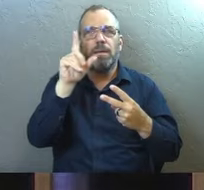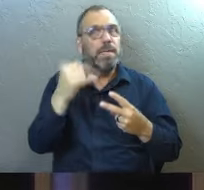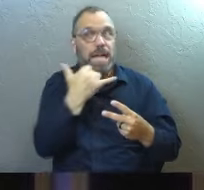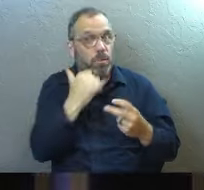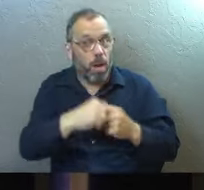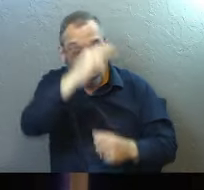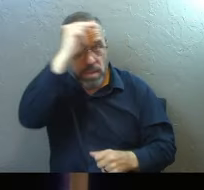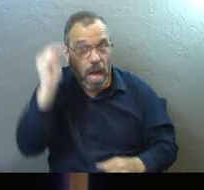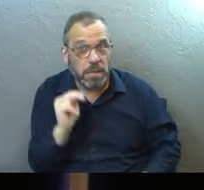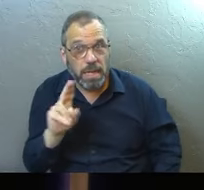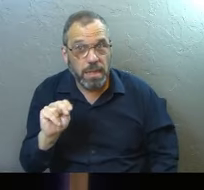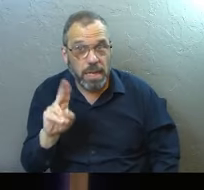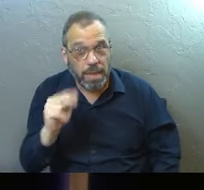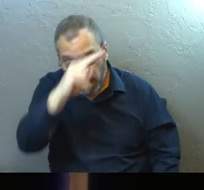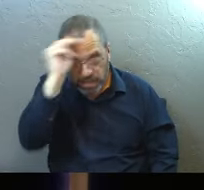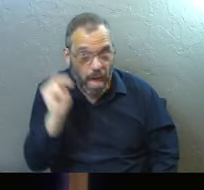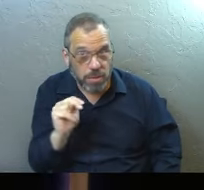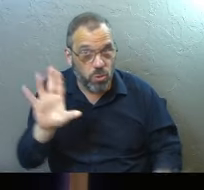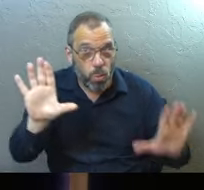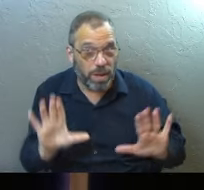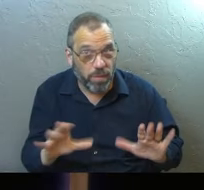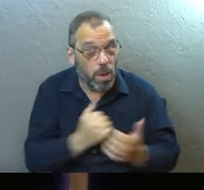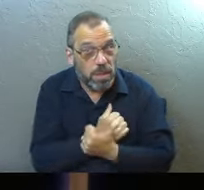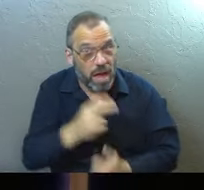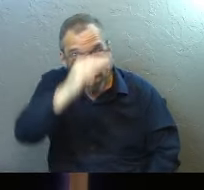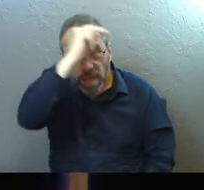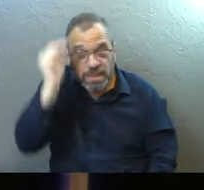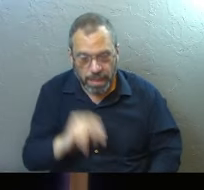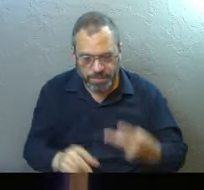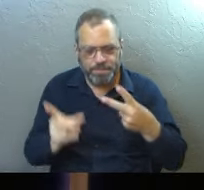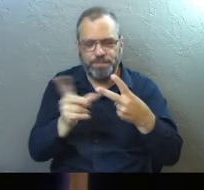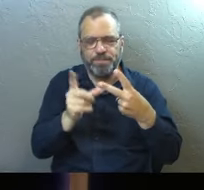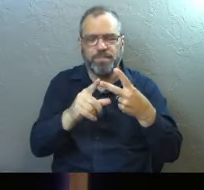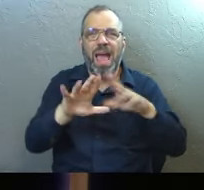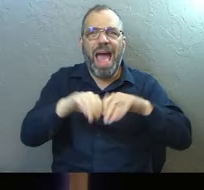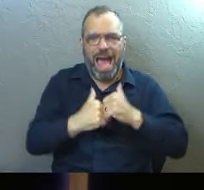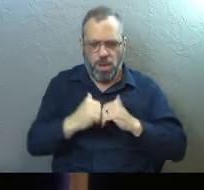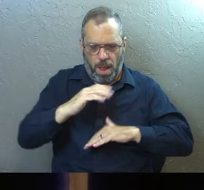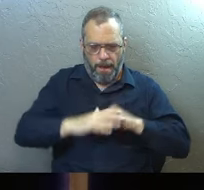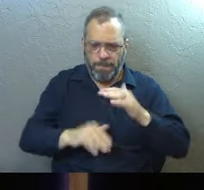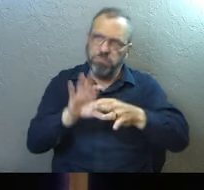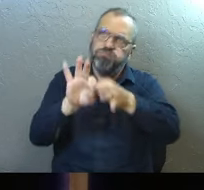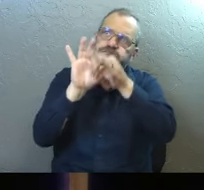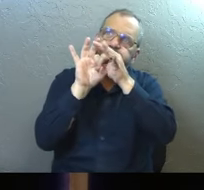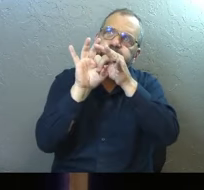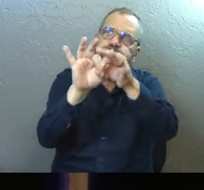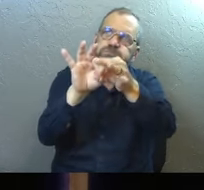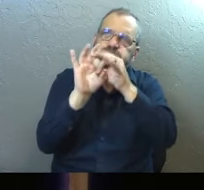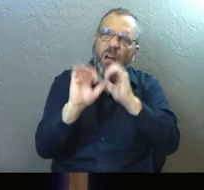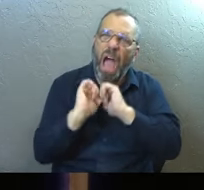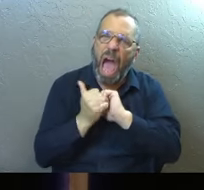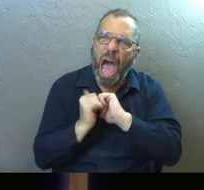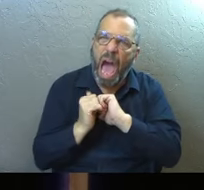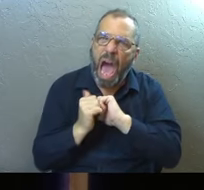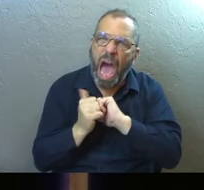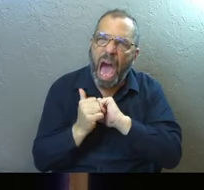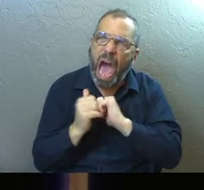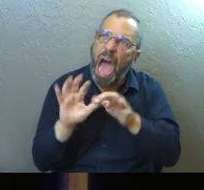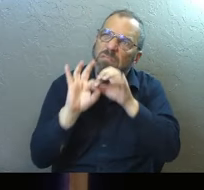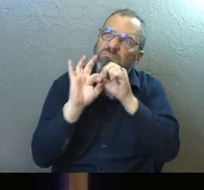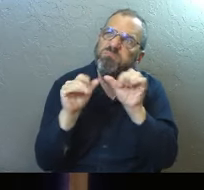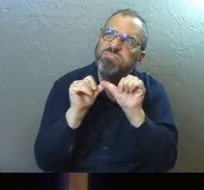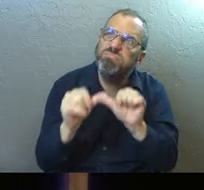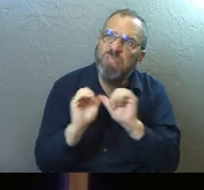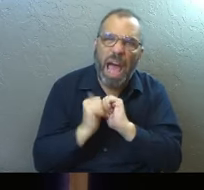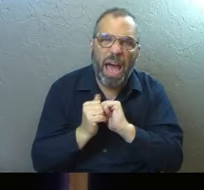Nothing wrong with nuns though. You know, we love nuns. Nuns are great. And then second question there, how do I build a relationship with God? How is it